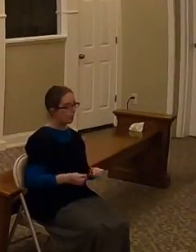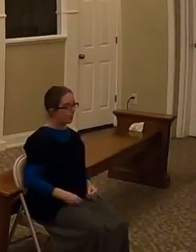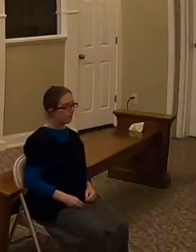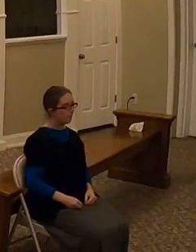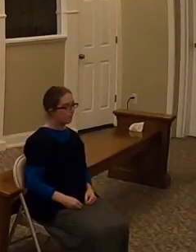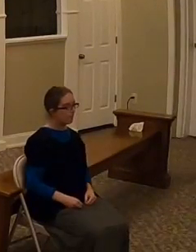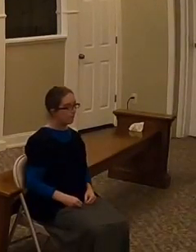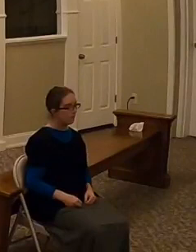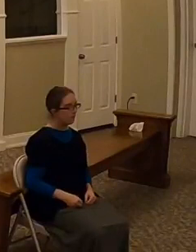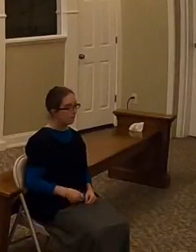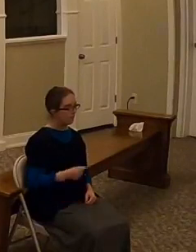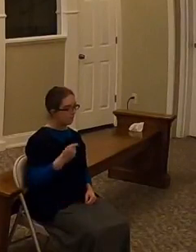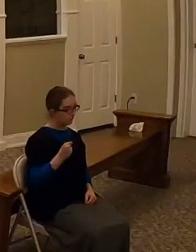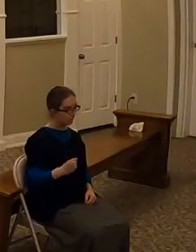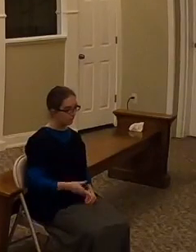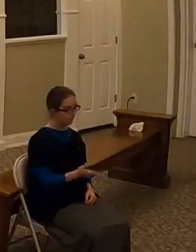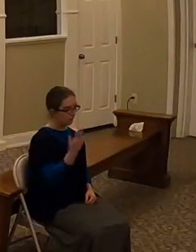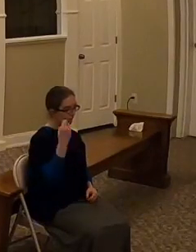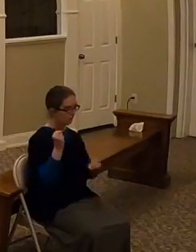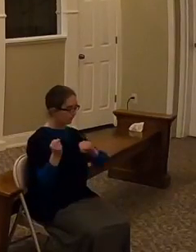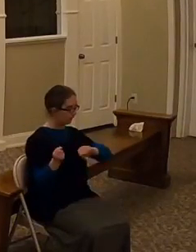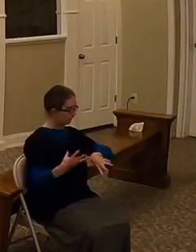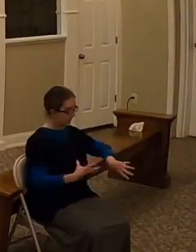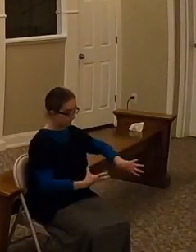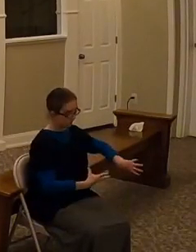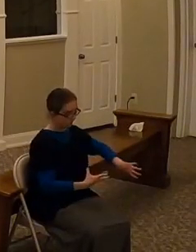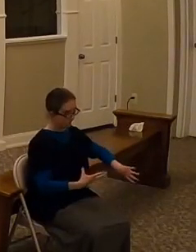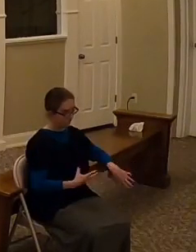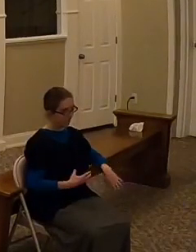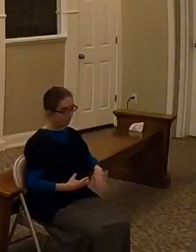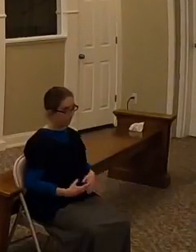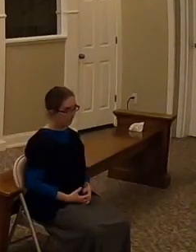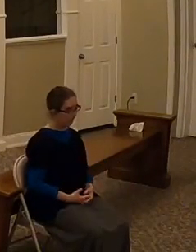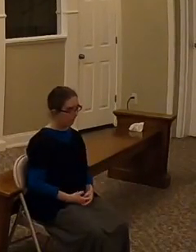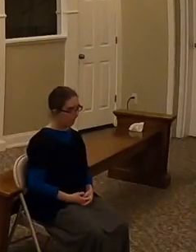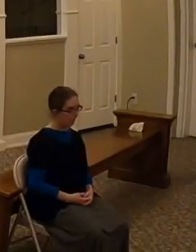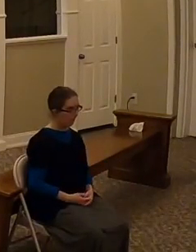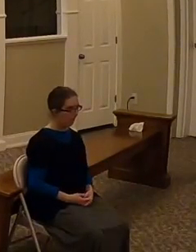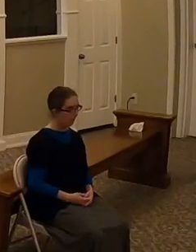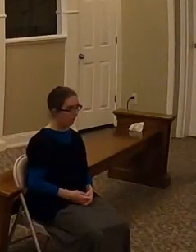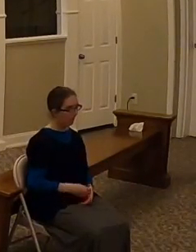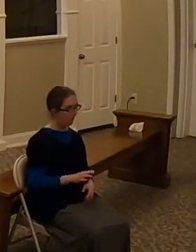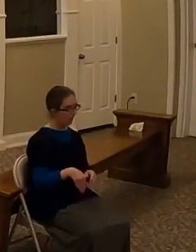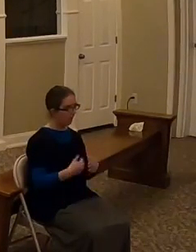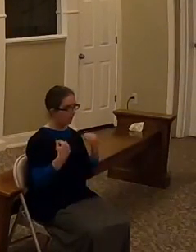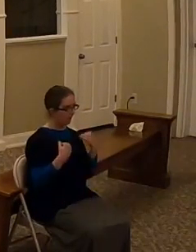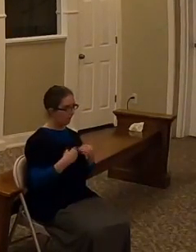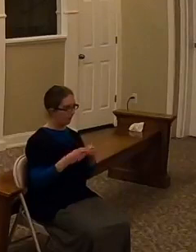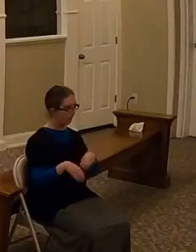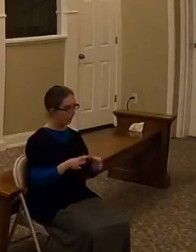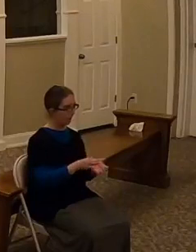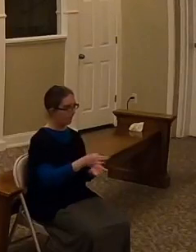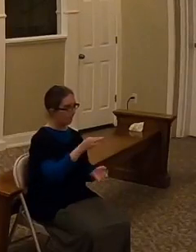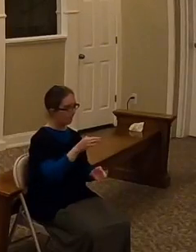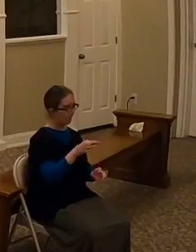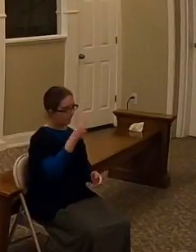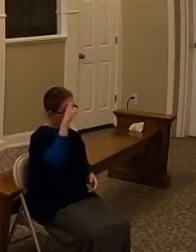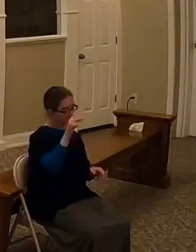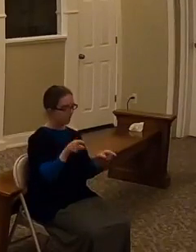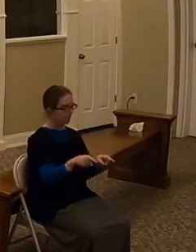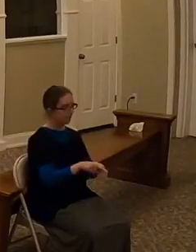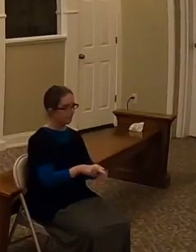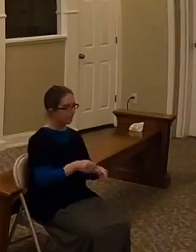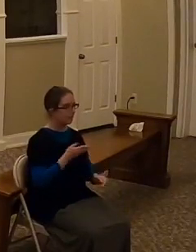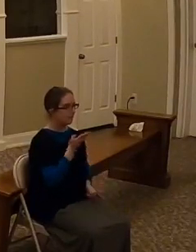Jesus. Guess where he went? Where you left him? Hallelujah. All you got to do is go back there and they can find him. He's still there.